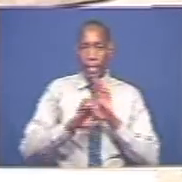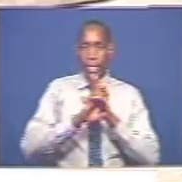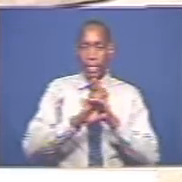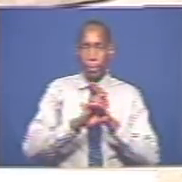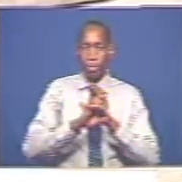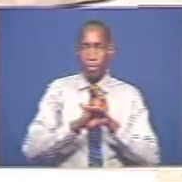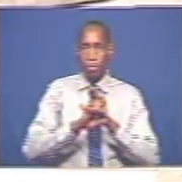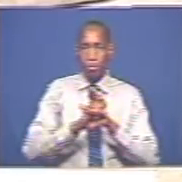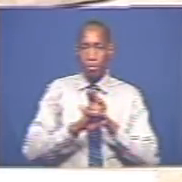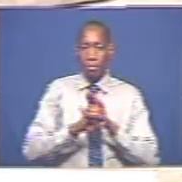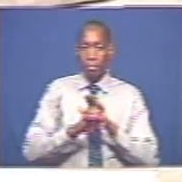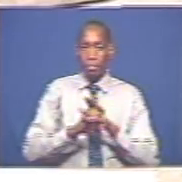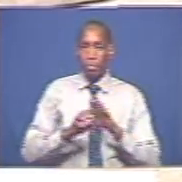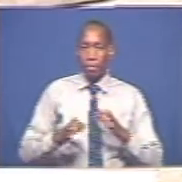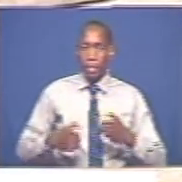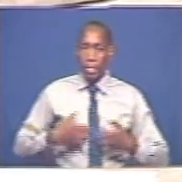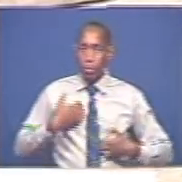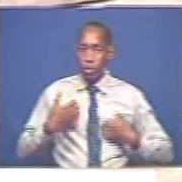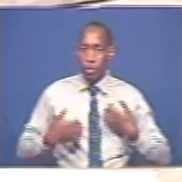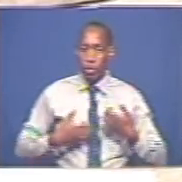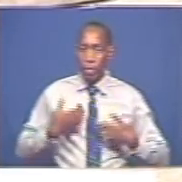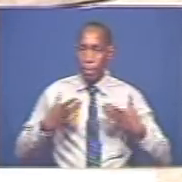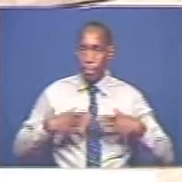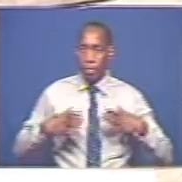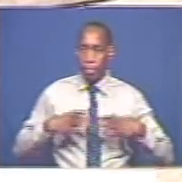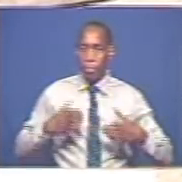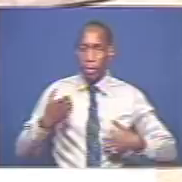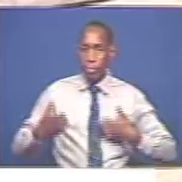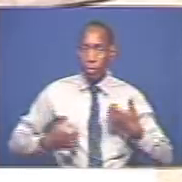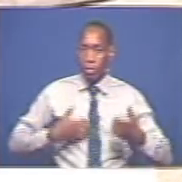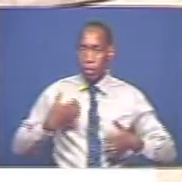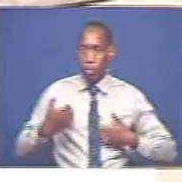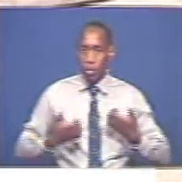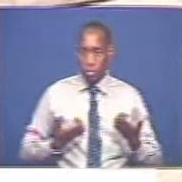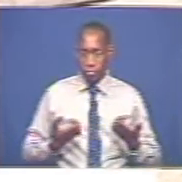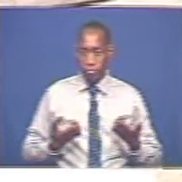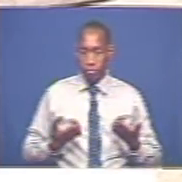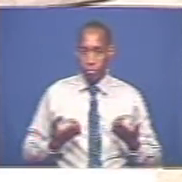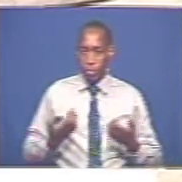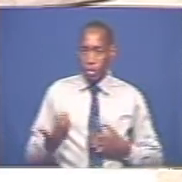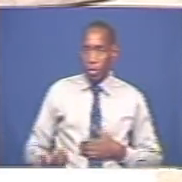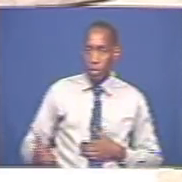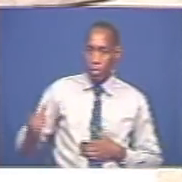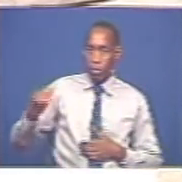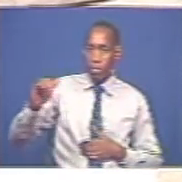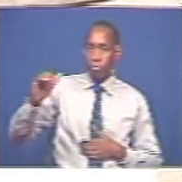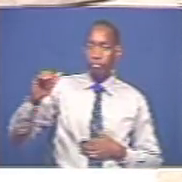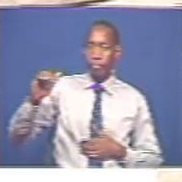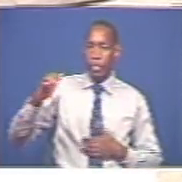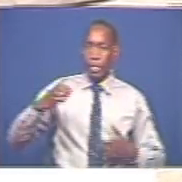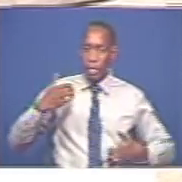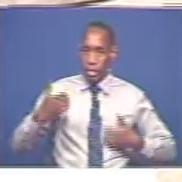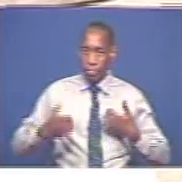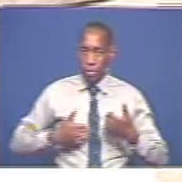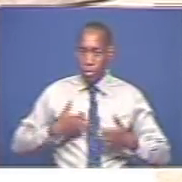temperaments. People who are introverted, and they've grown up as introverted children,